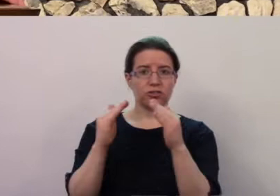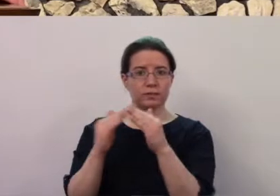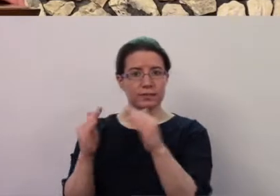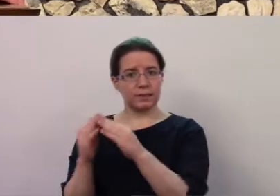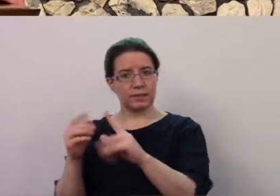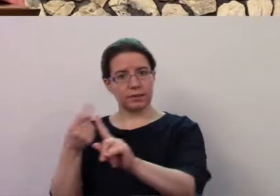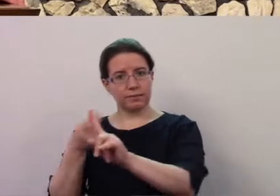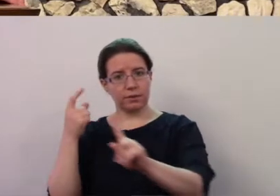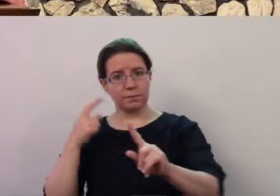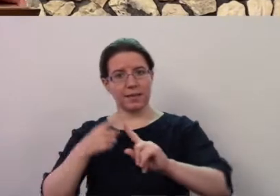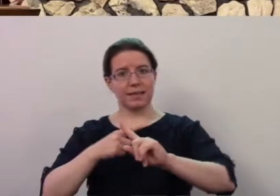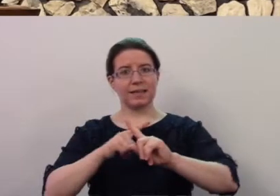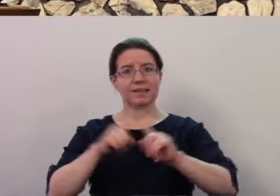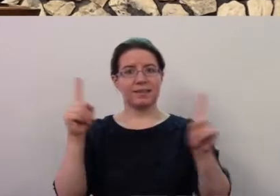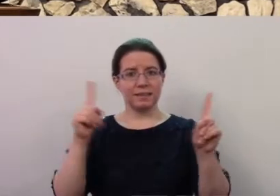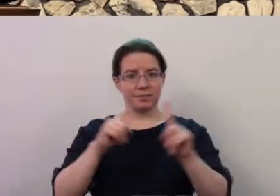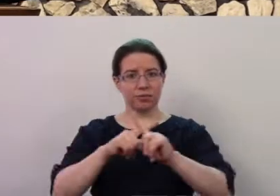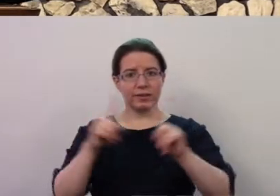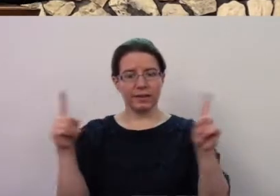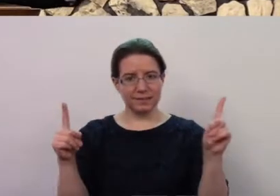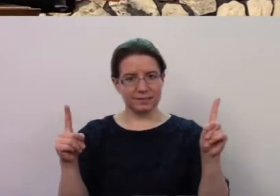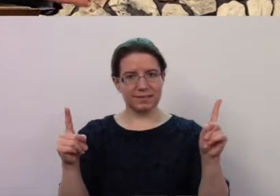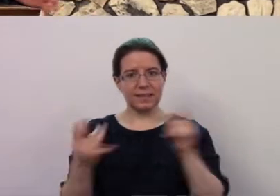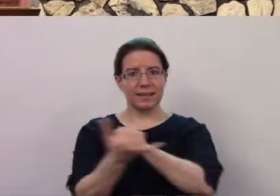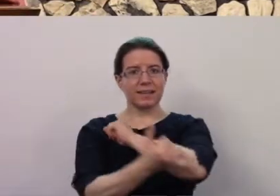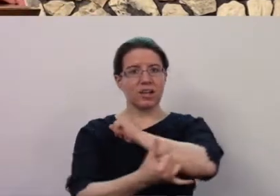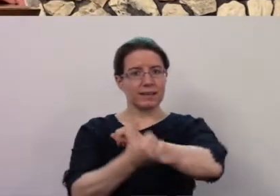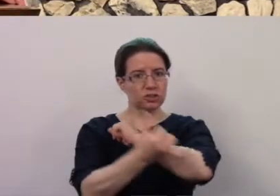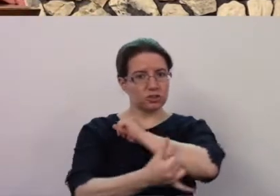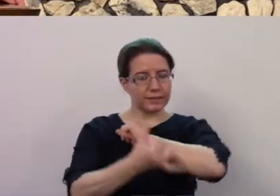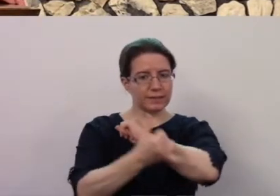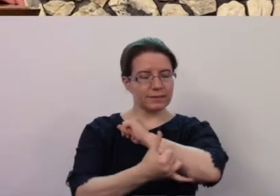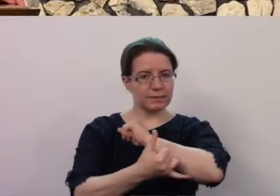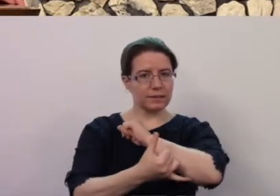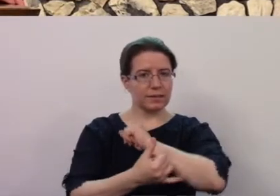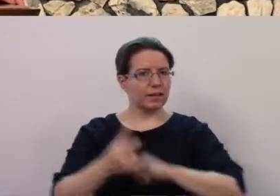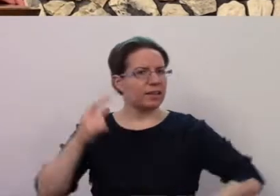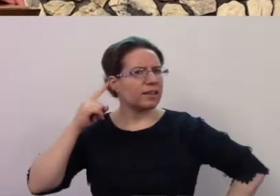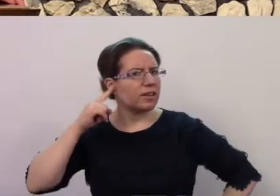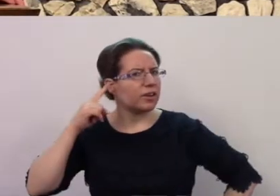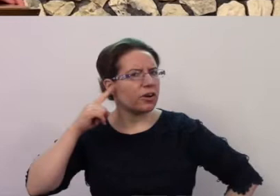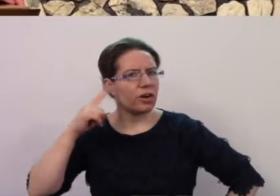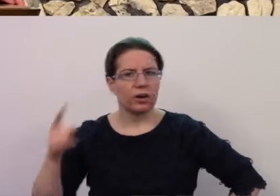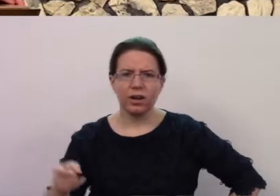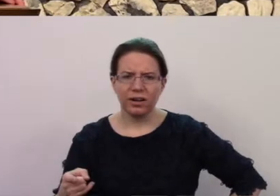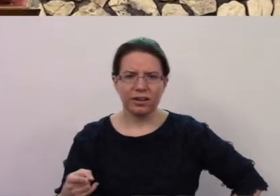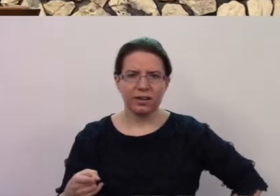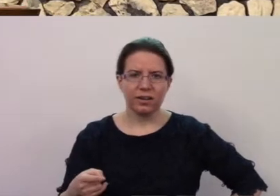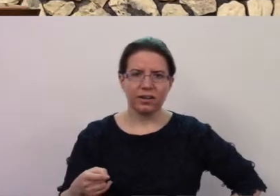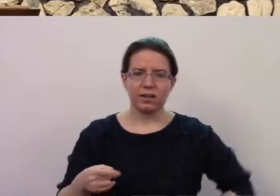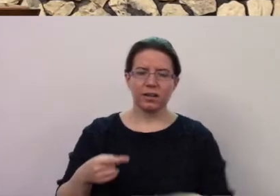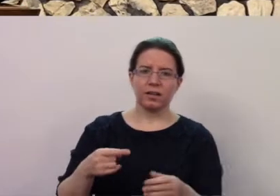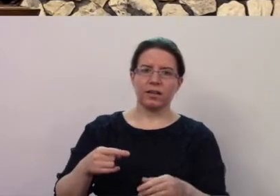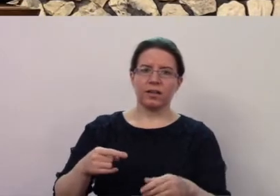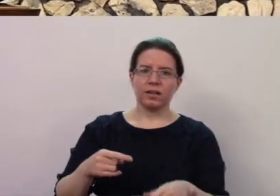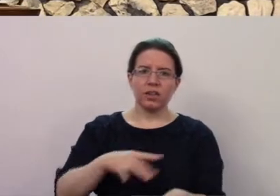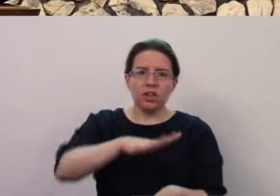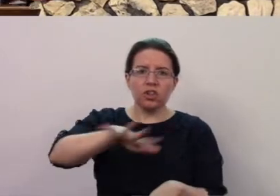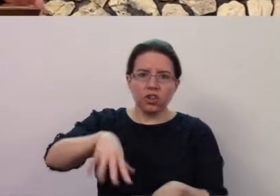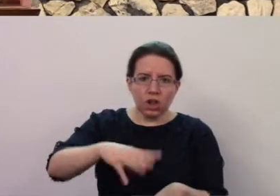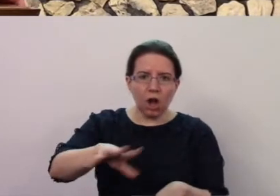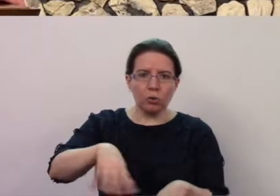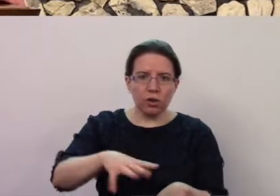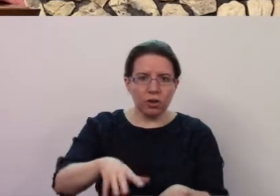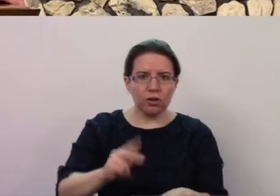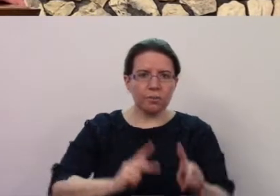that day of Pentecost that were there from different regions where they spoke different languages, and they heard these Galileans